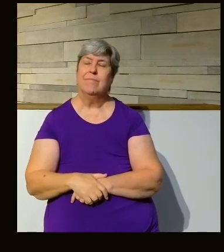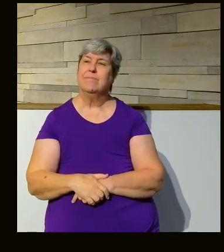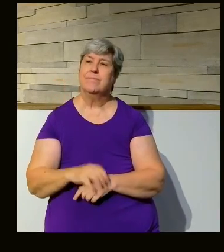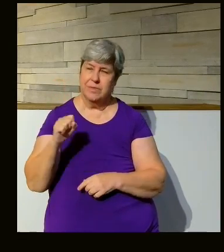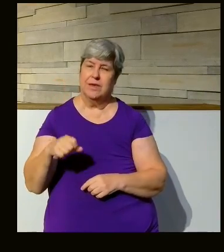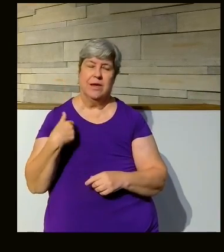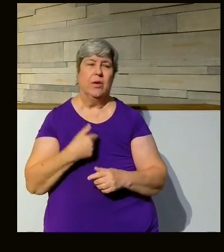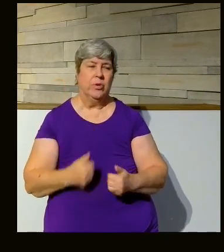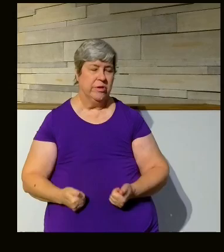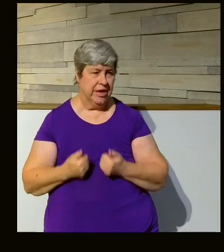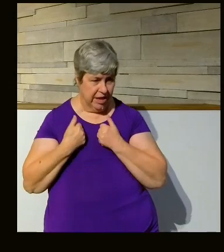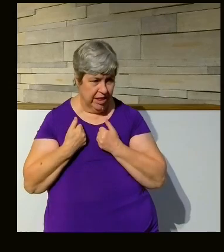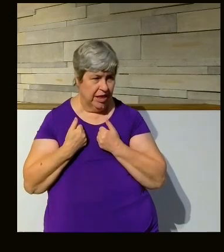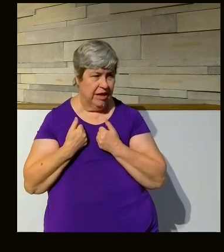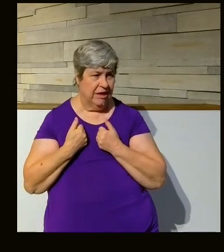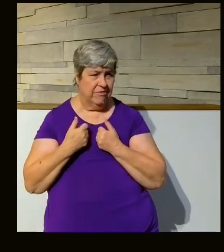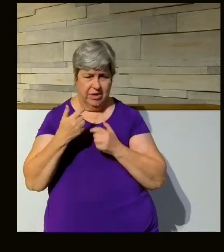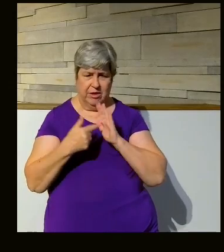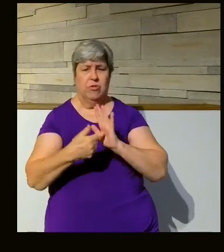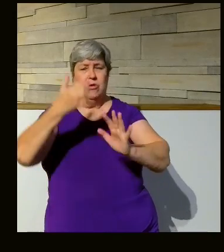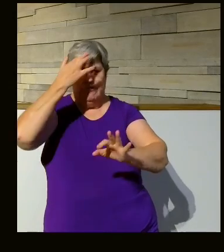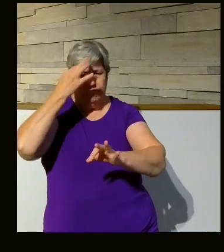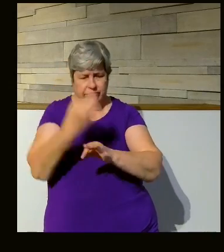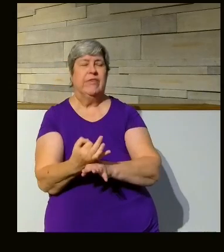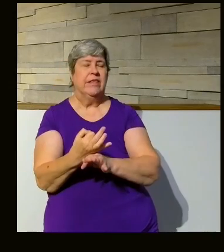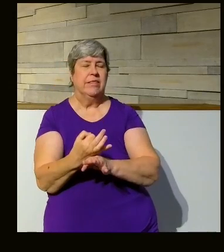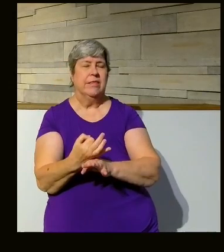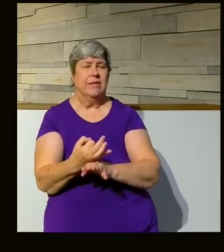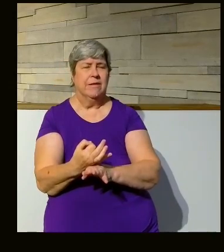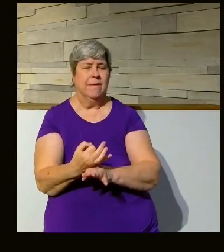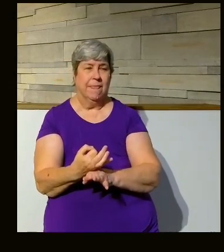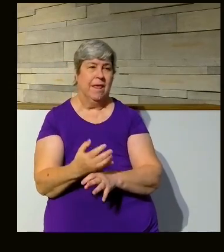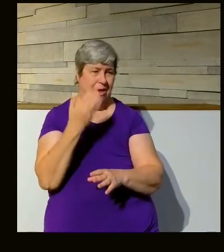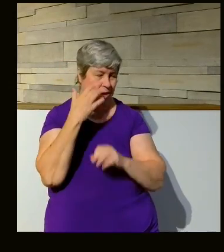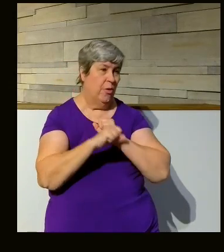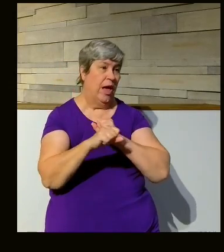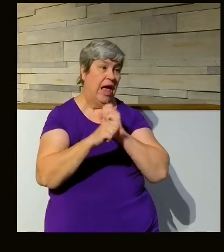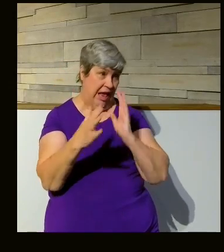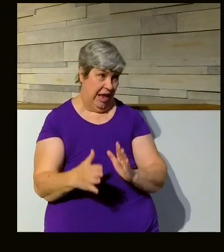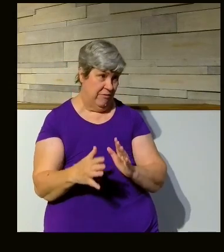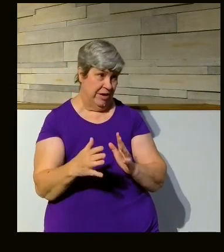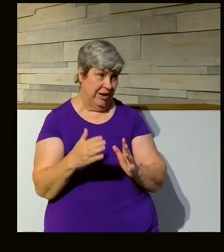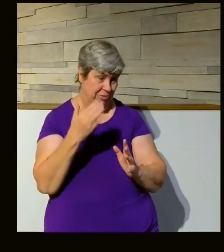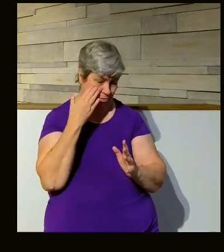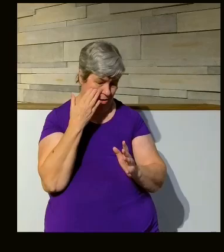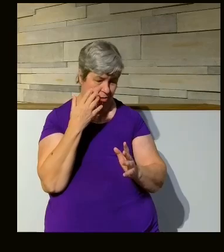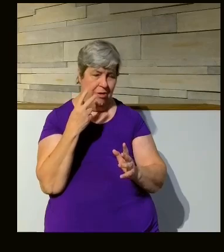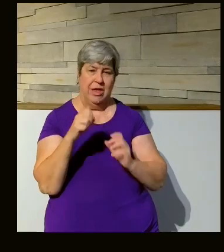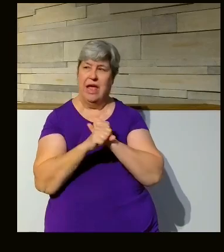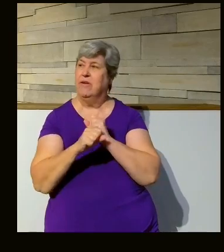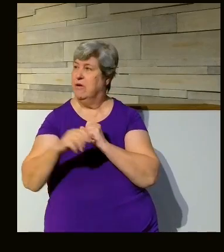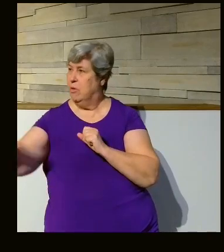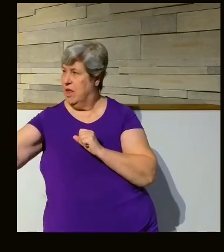So yes, we're to live out our faith. And advertisers know about living out our faith. Advertisers will try